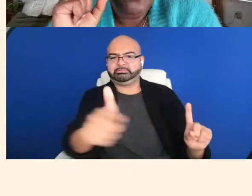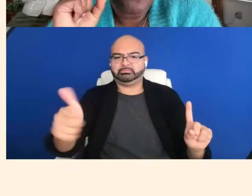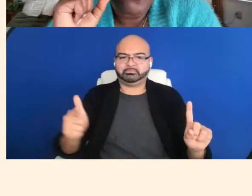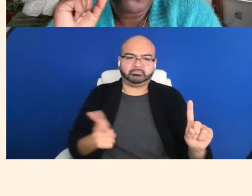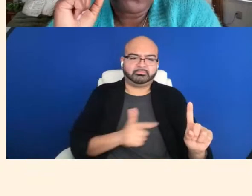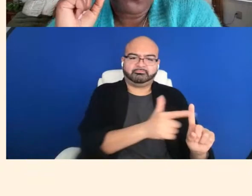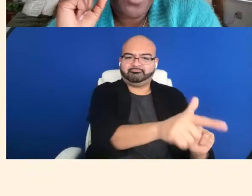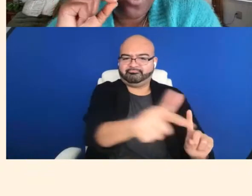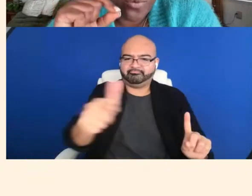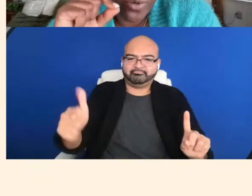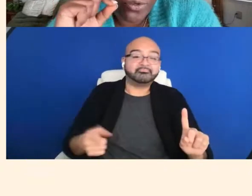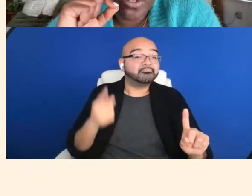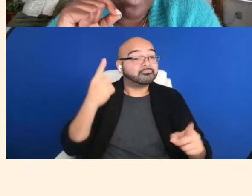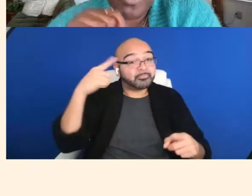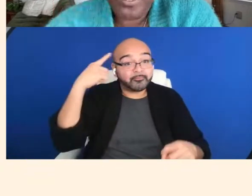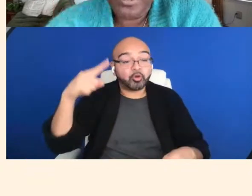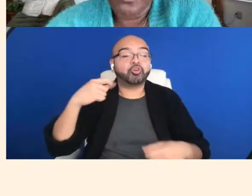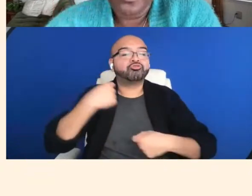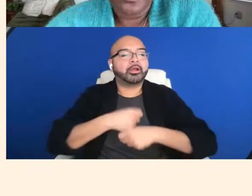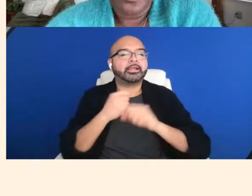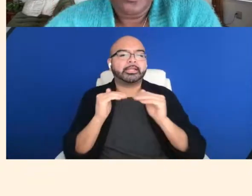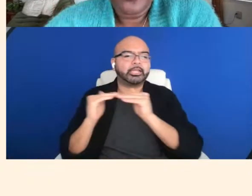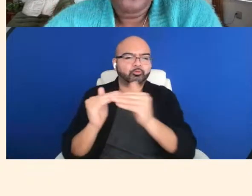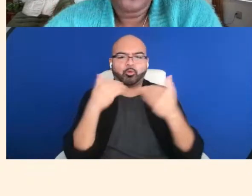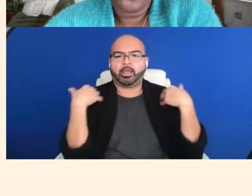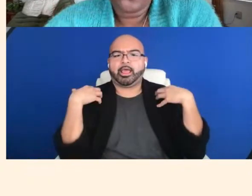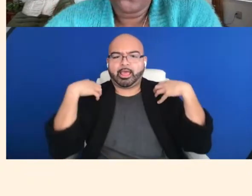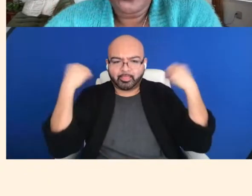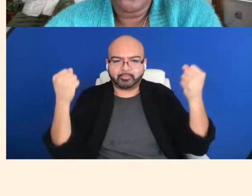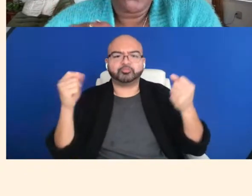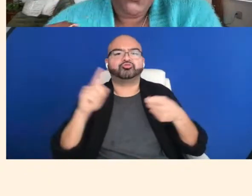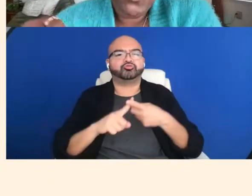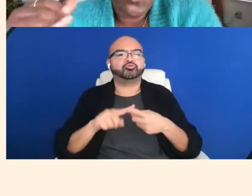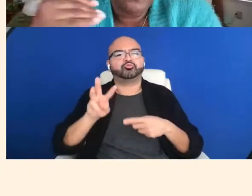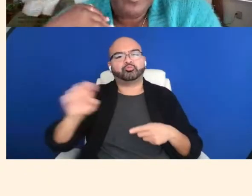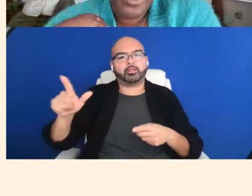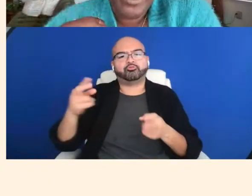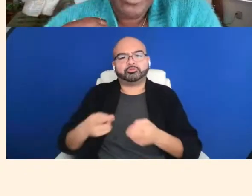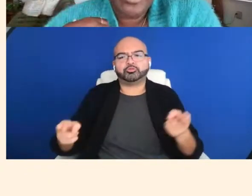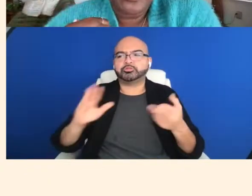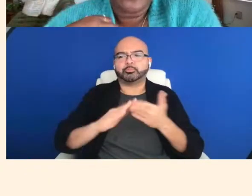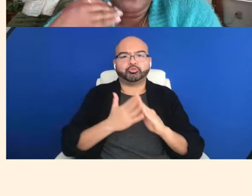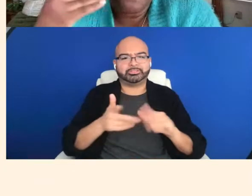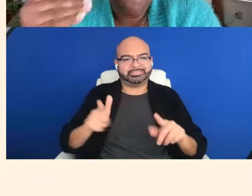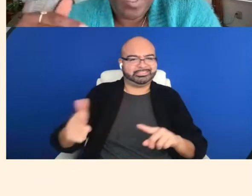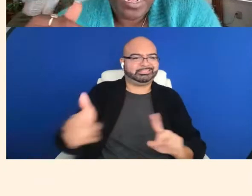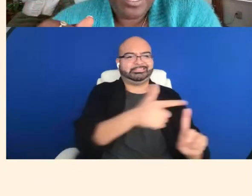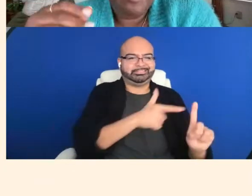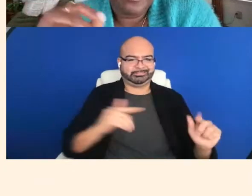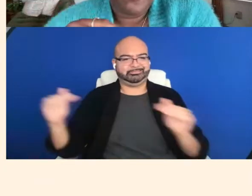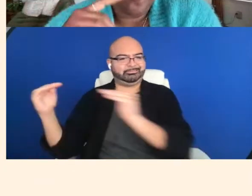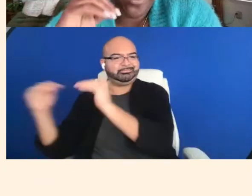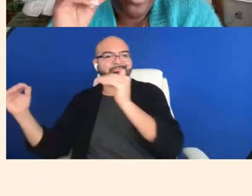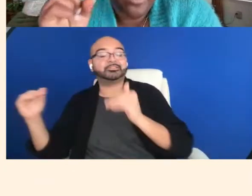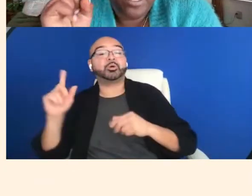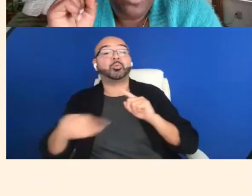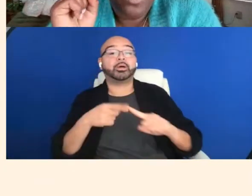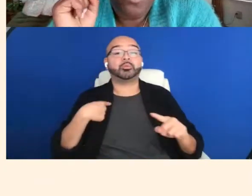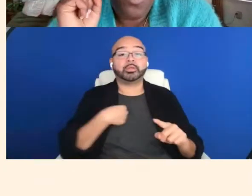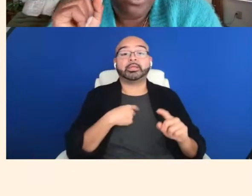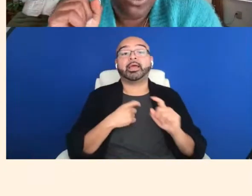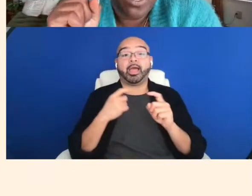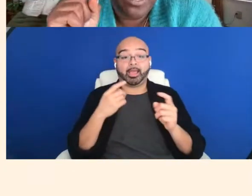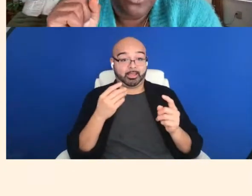to the most well-resourced communities. So when you or me give money to EB-PREC,